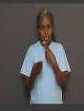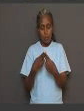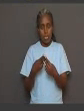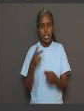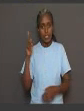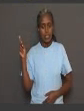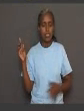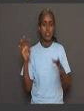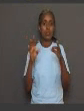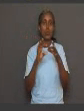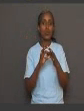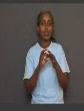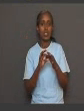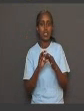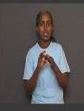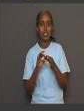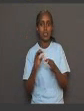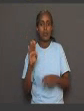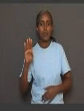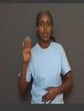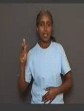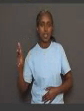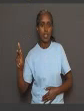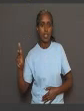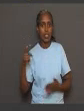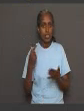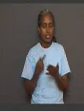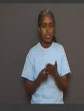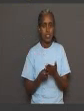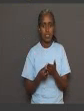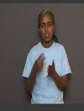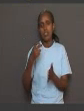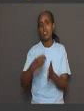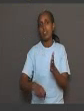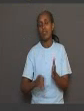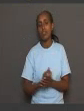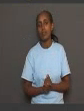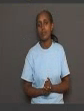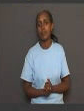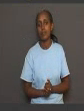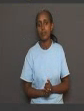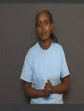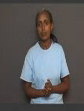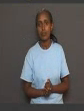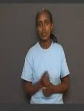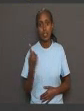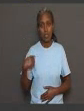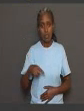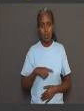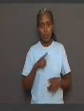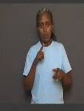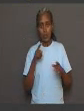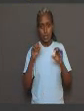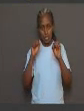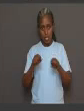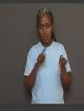these coordinates by k, these are the results. We can also